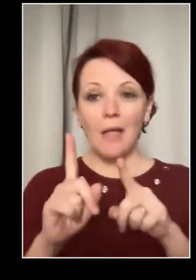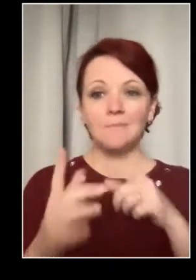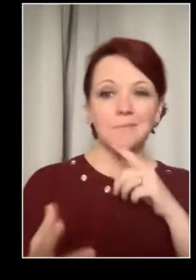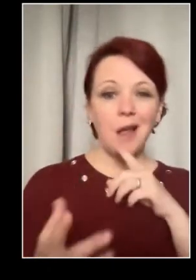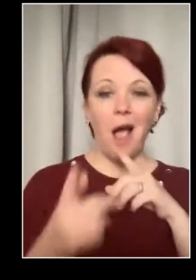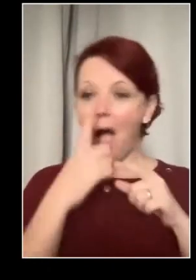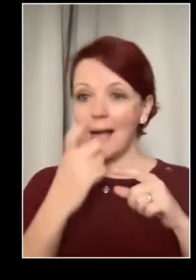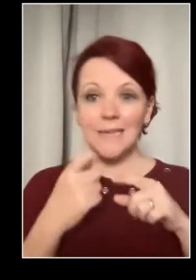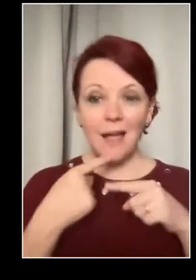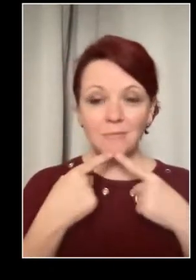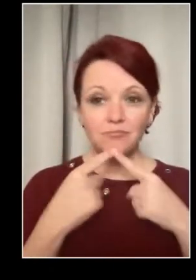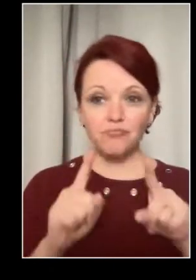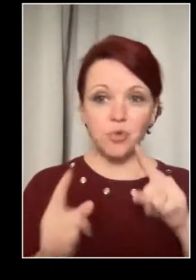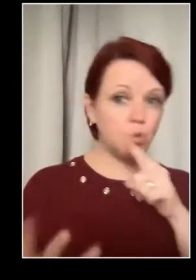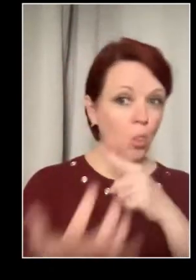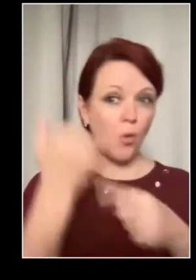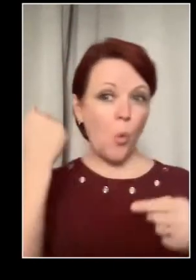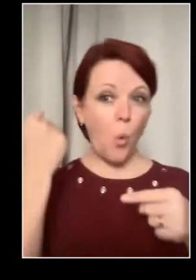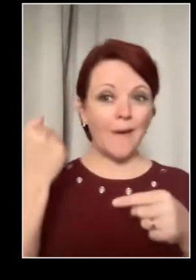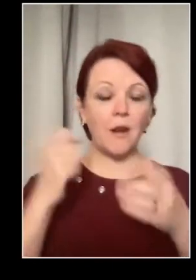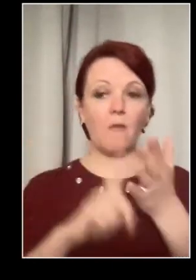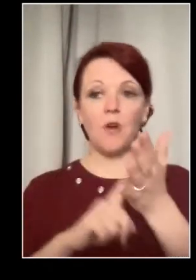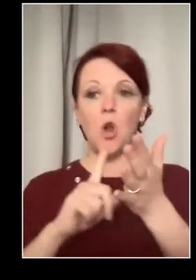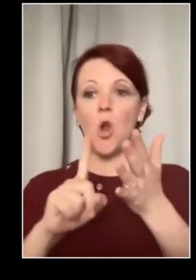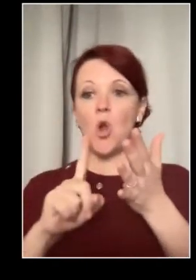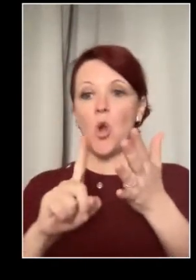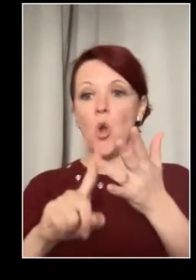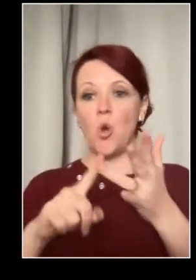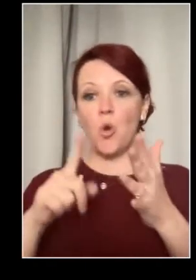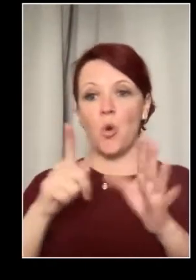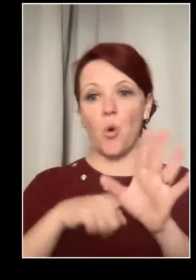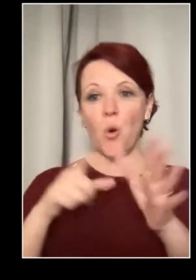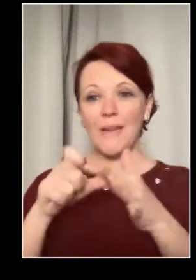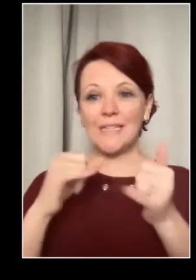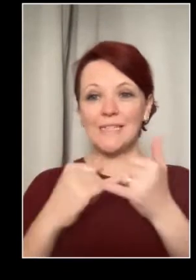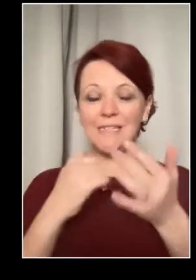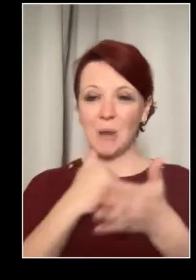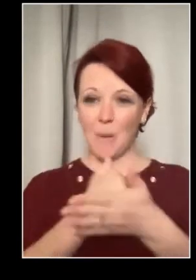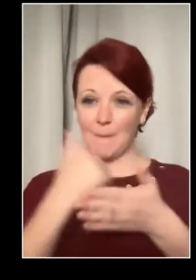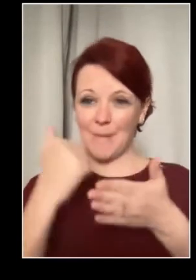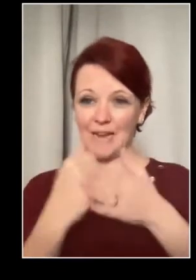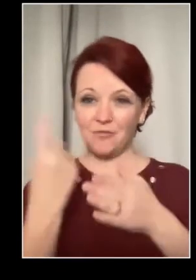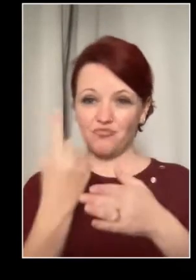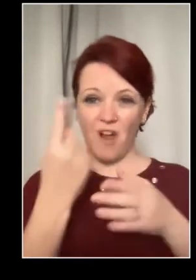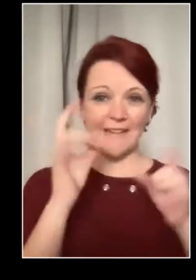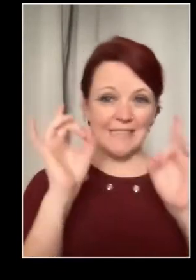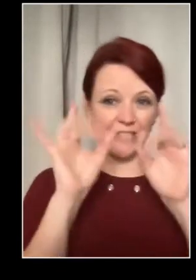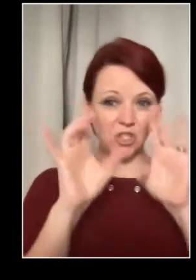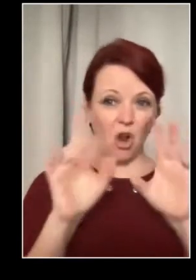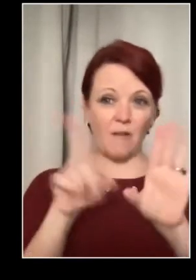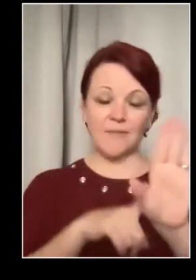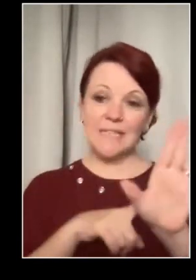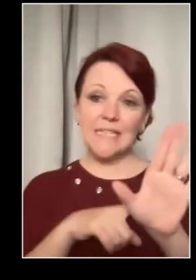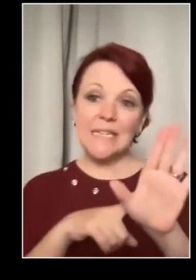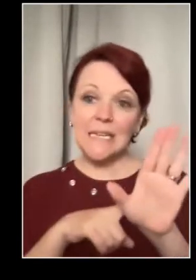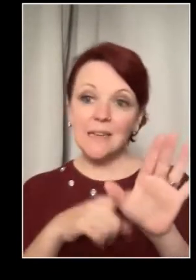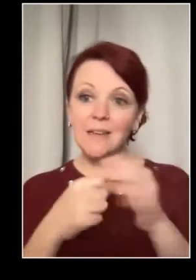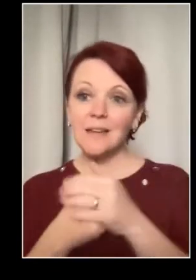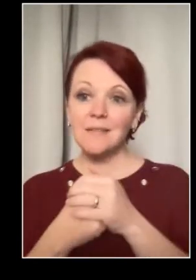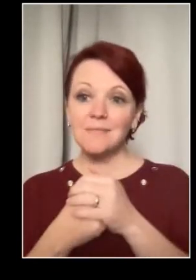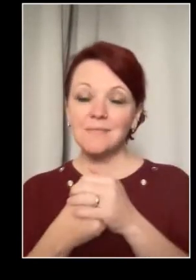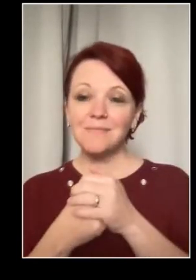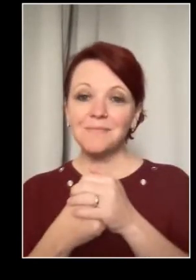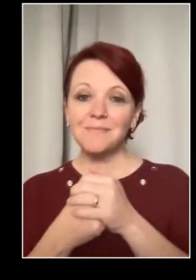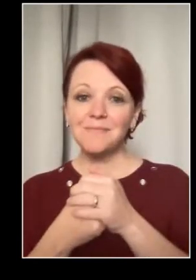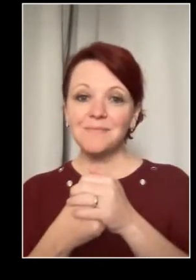I can tell you who the winner is. The winner of the Lloyds Banking Group Award for Rising Star of the Year is Abby Tripp